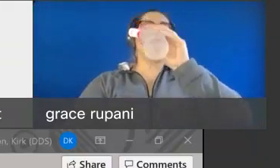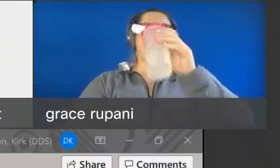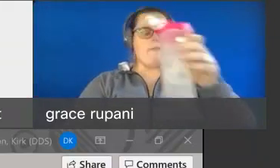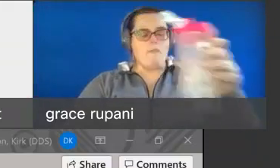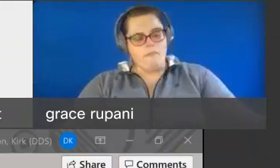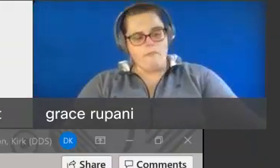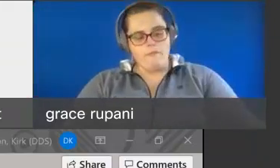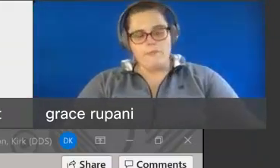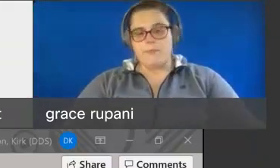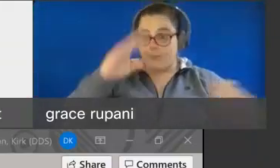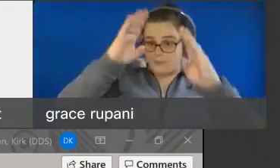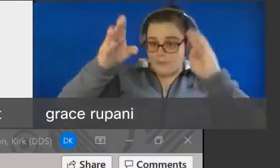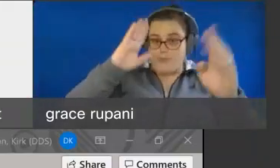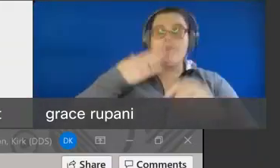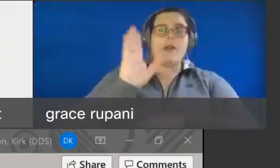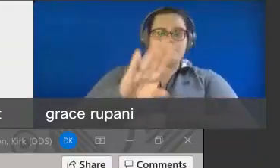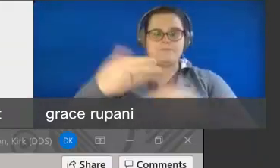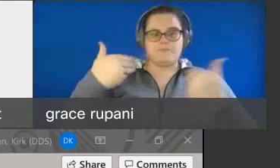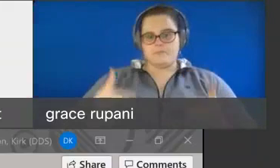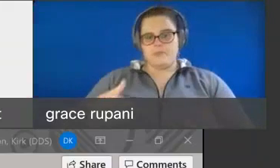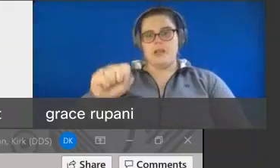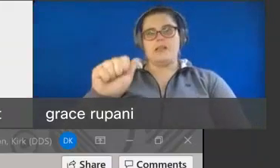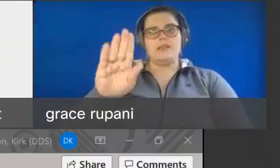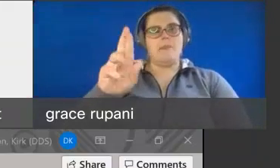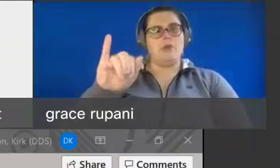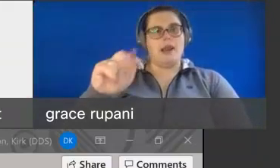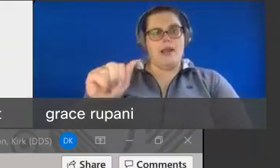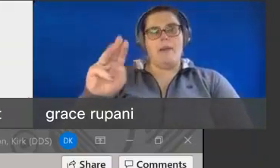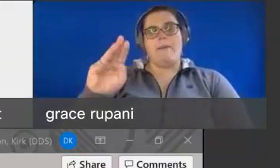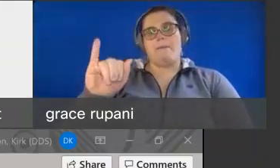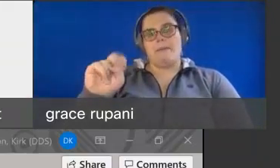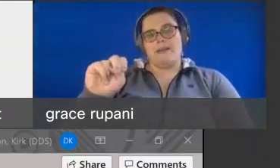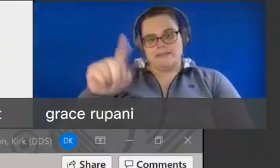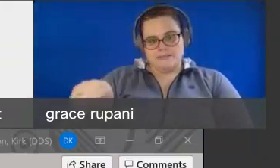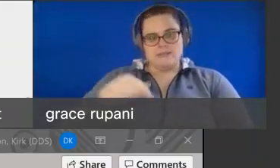Yes, I'm Sabrina Mims. I work with Galaxy Healthcare.